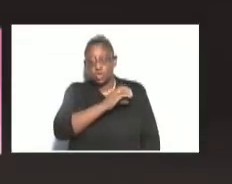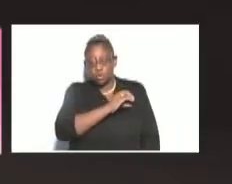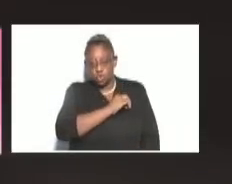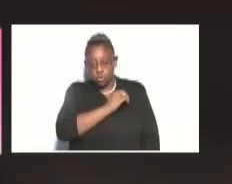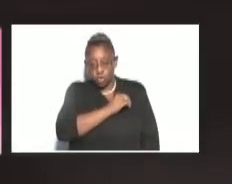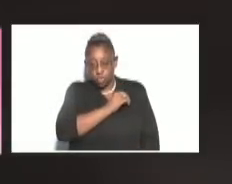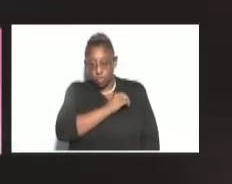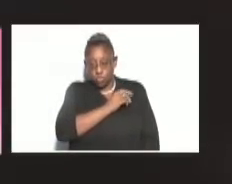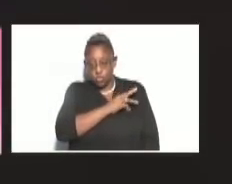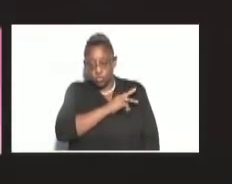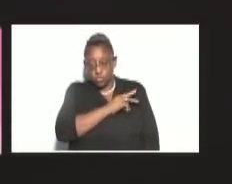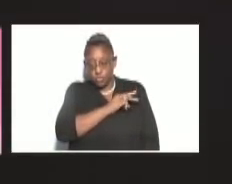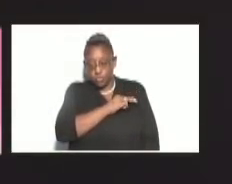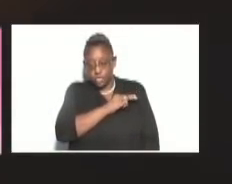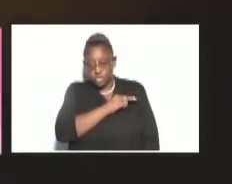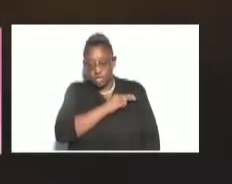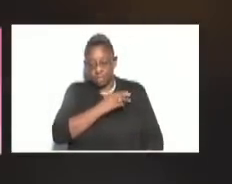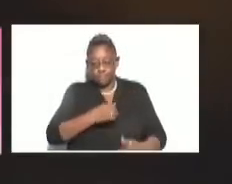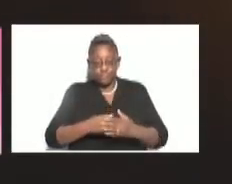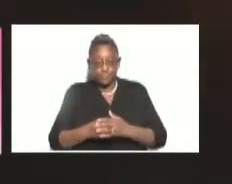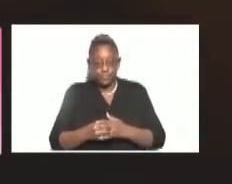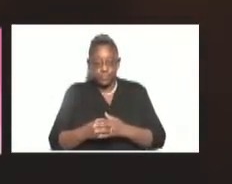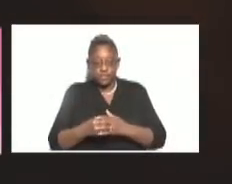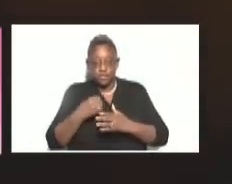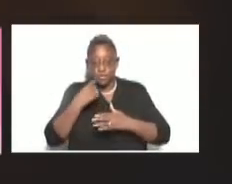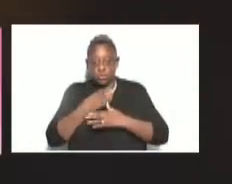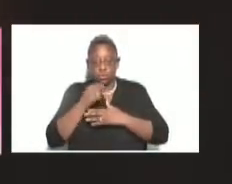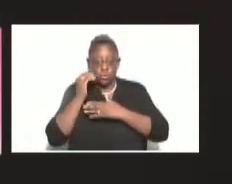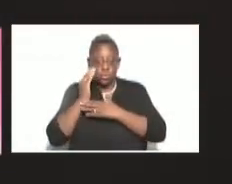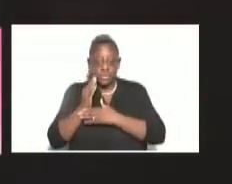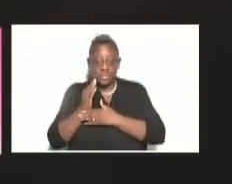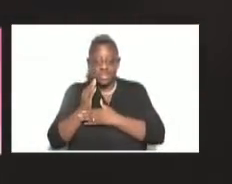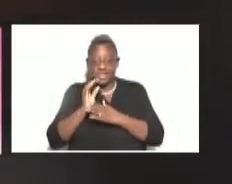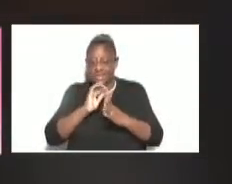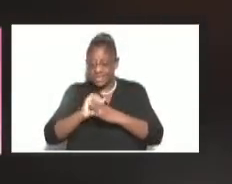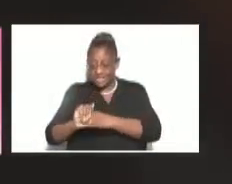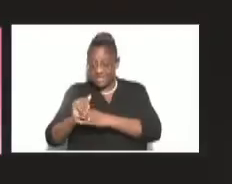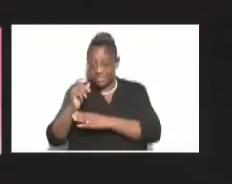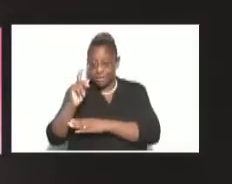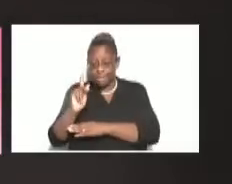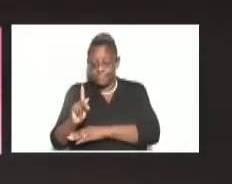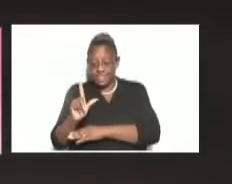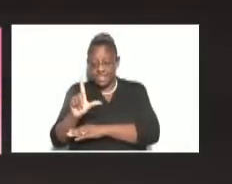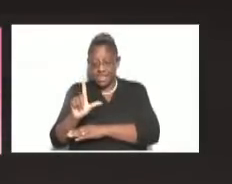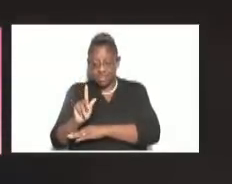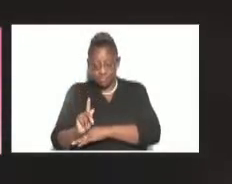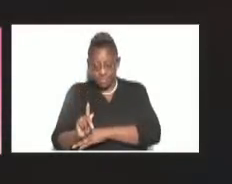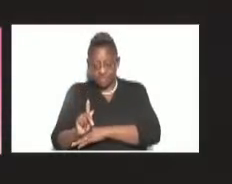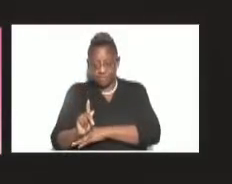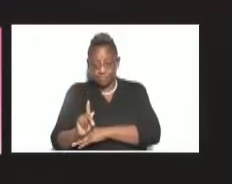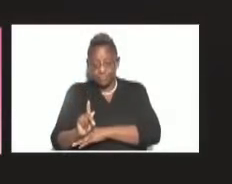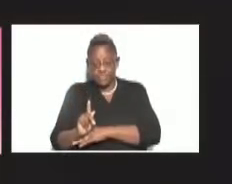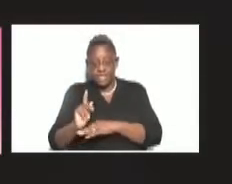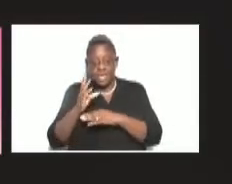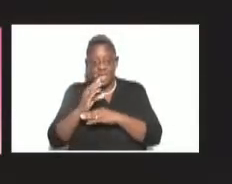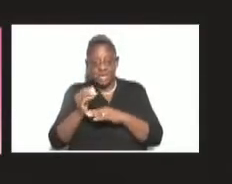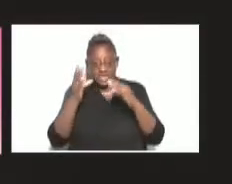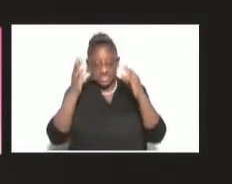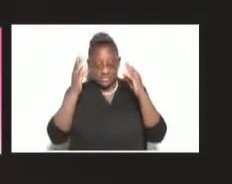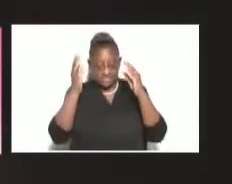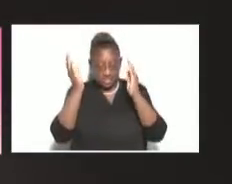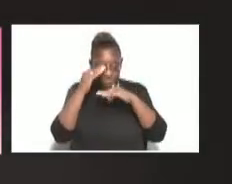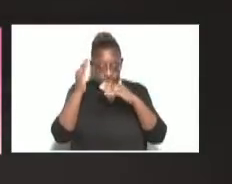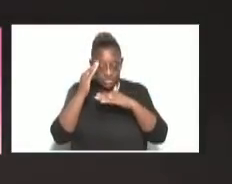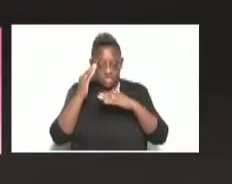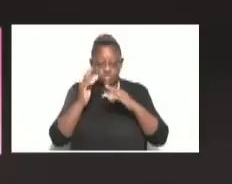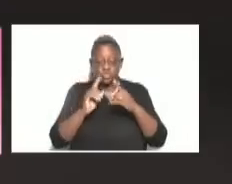September. Who will emerge the PLP's card bearer in what will be an intense and swift campaign is expected to be determined